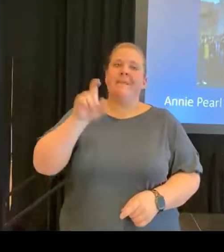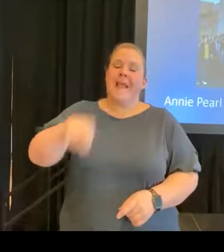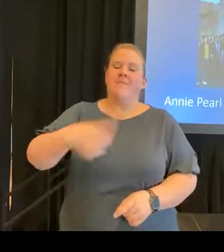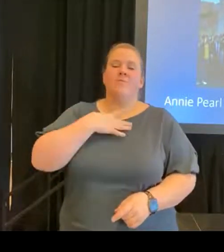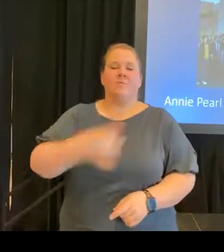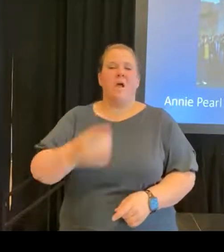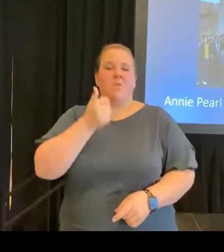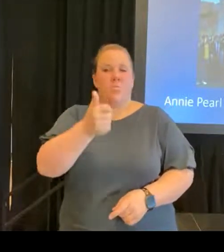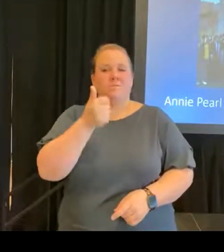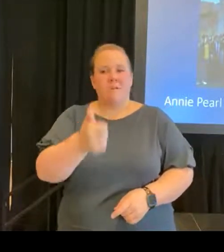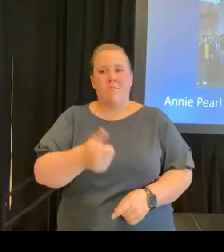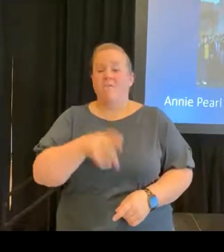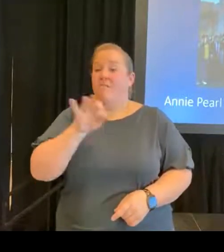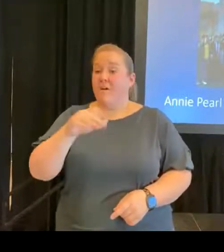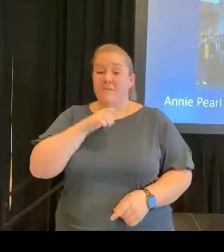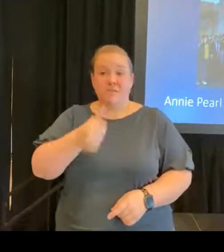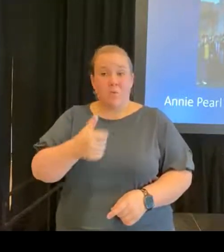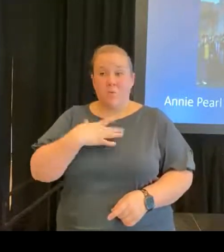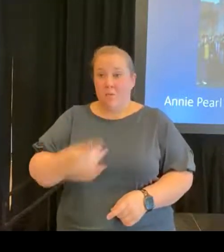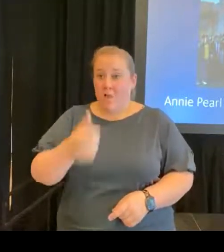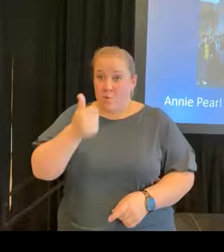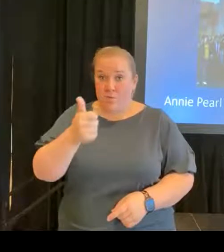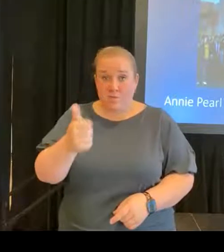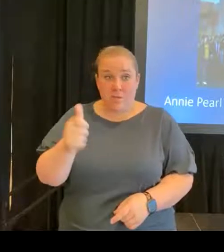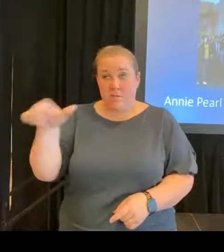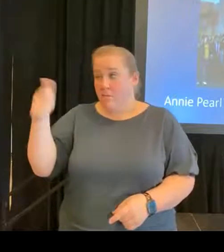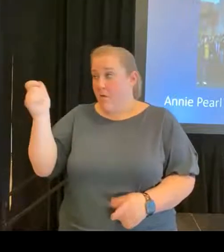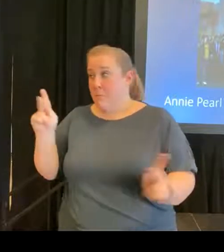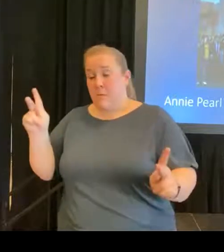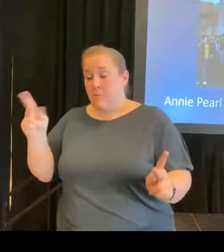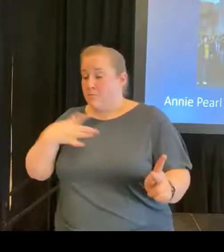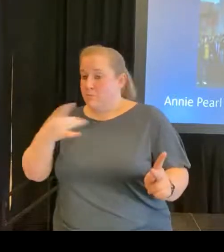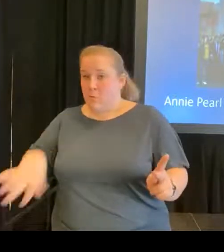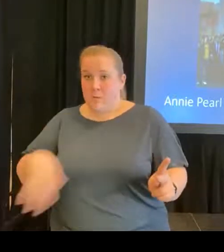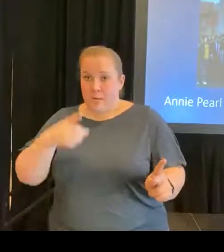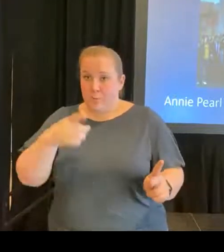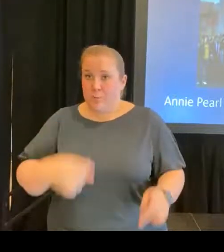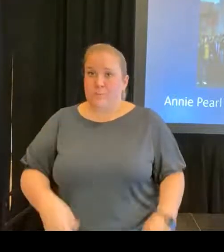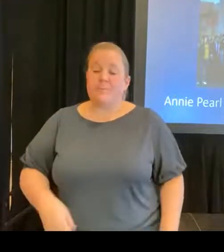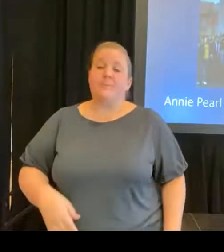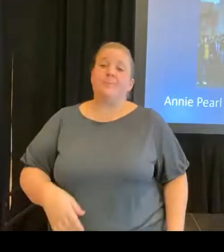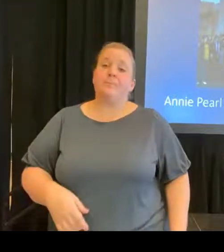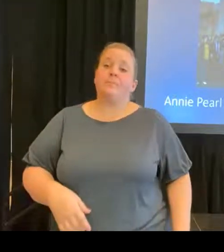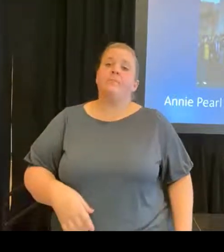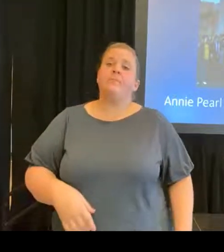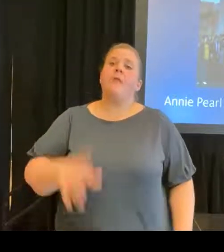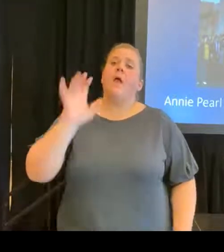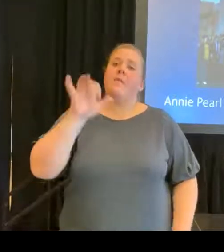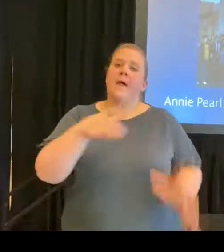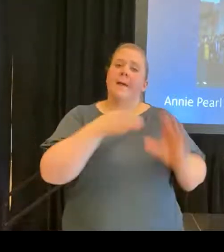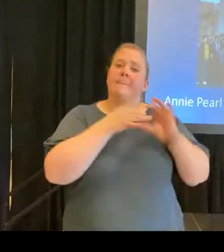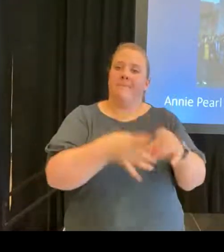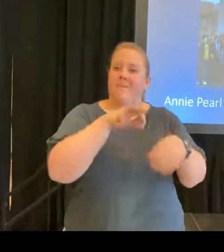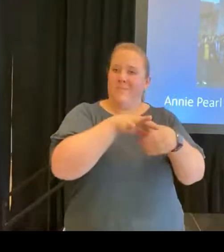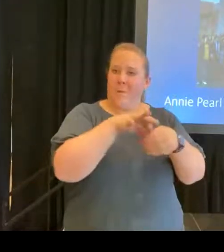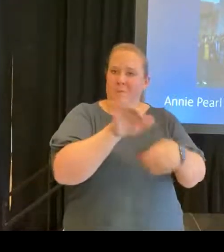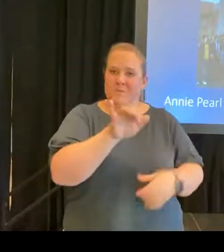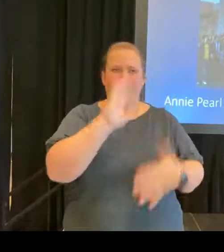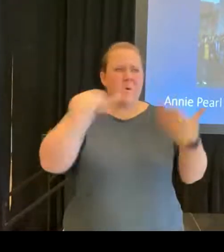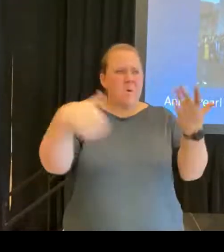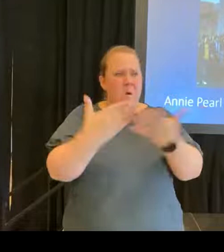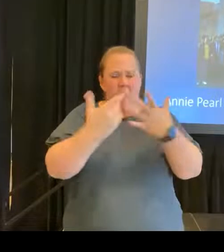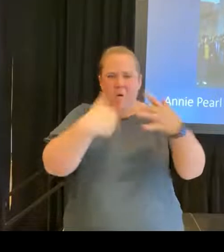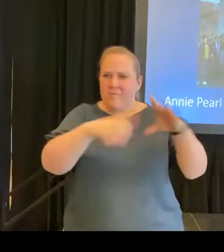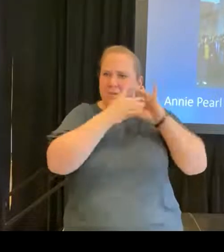ourselves. If you don't like yourself, nobody else is going to like you. Now that has something to do with voting too. All of this